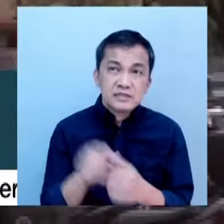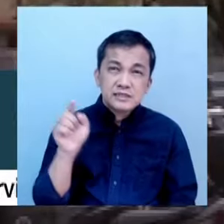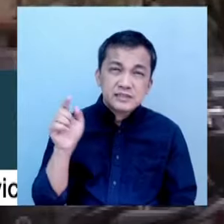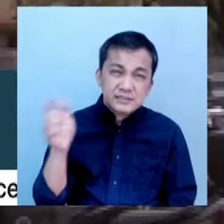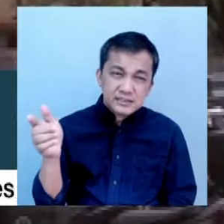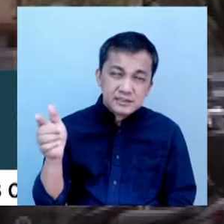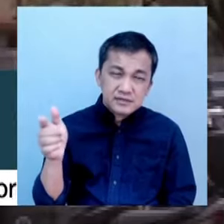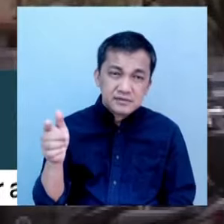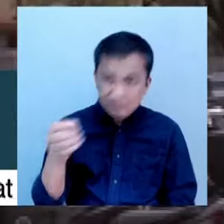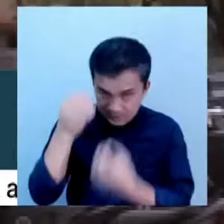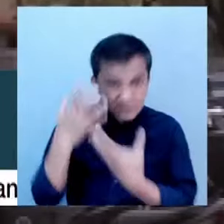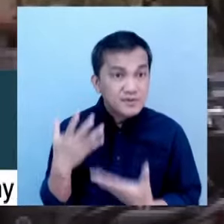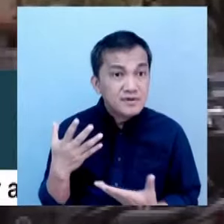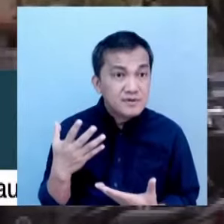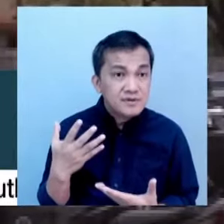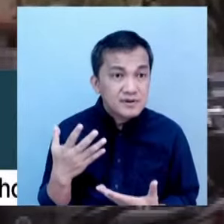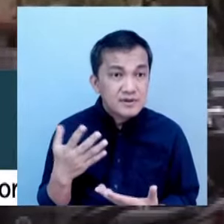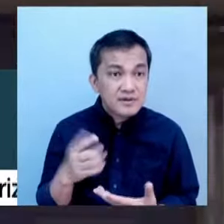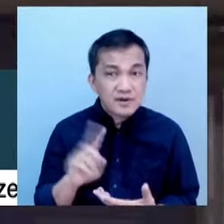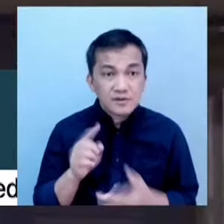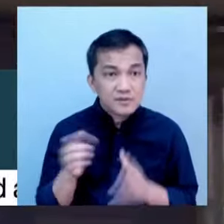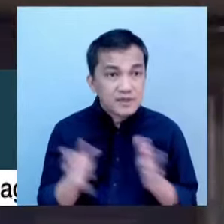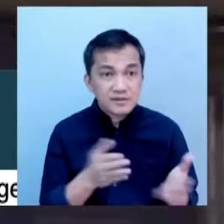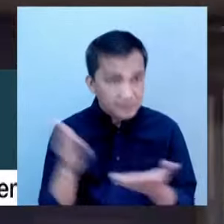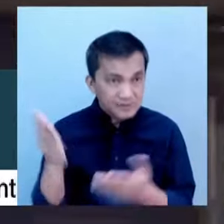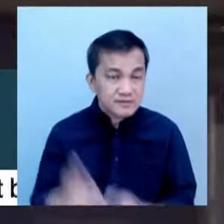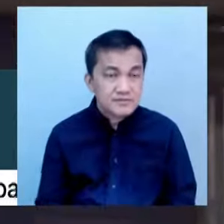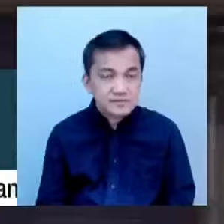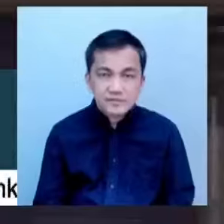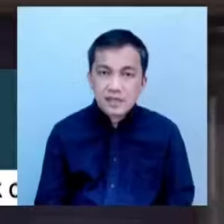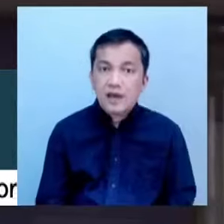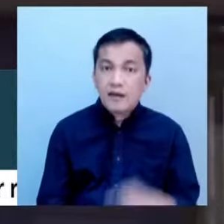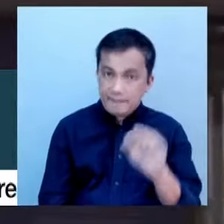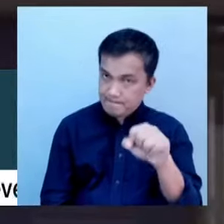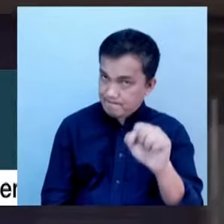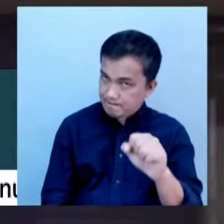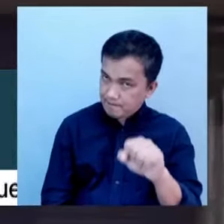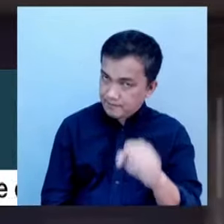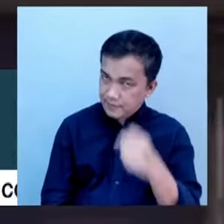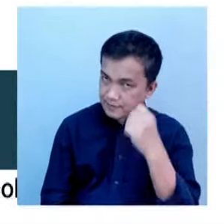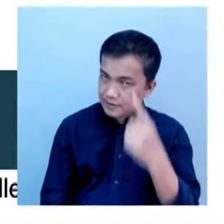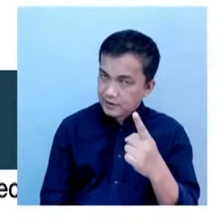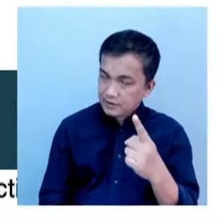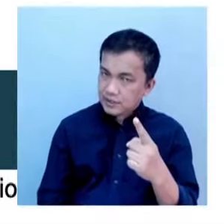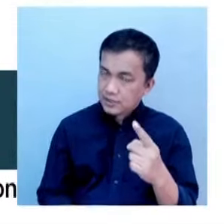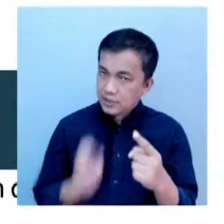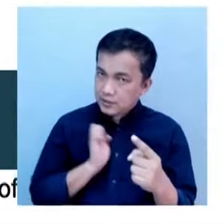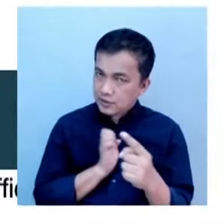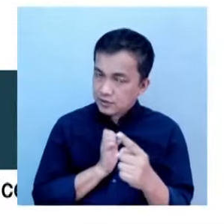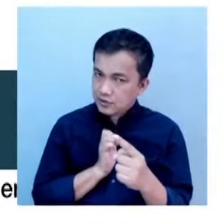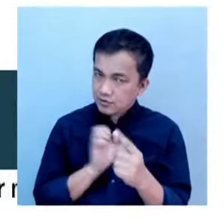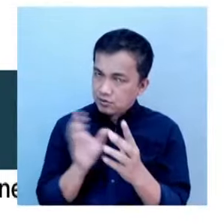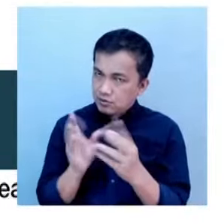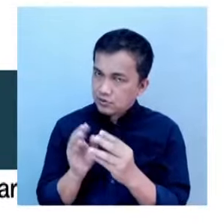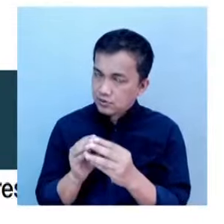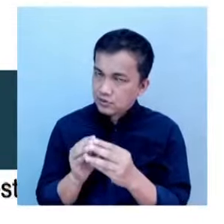let us know. Mm. Ano yung plano nila? Mm-mm. I understand that there was an executive session sought. Nangyari na ho ba,